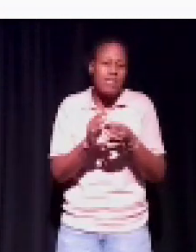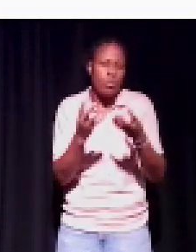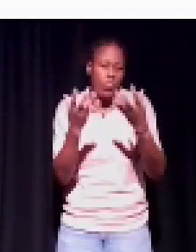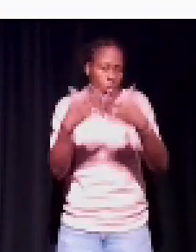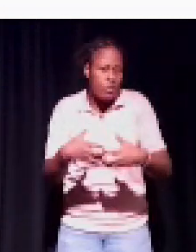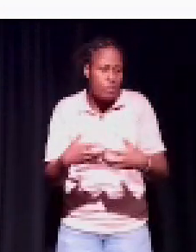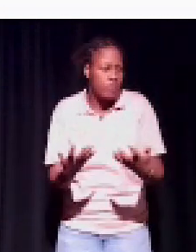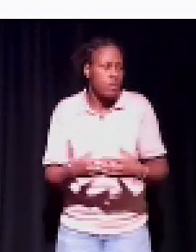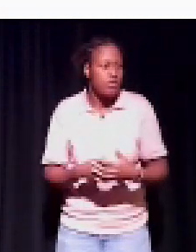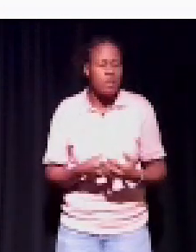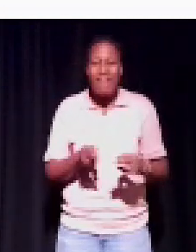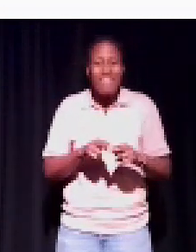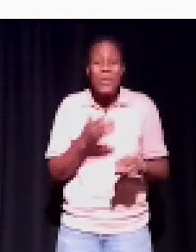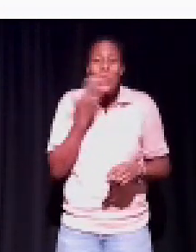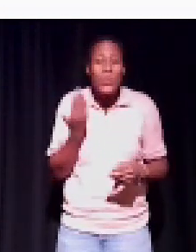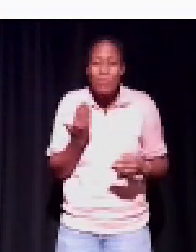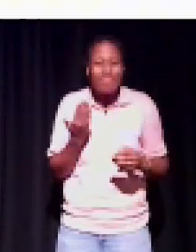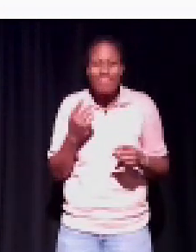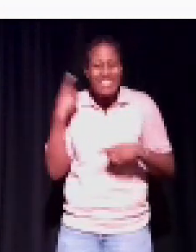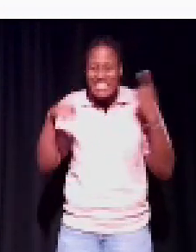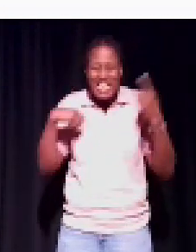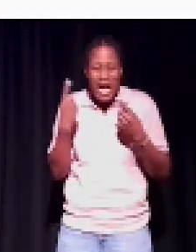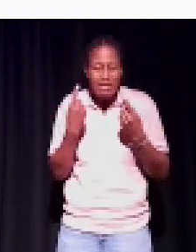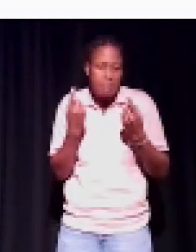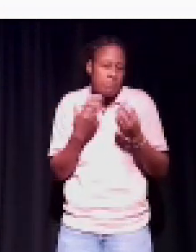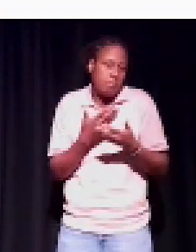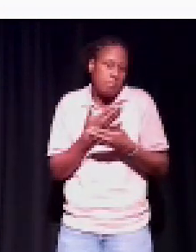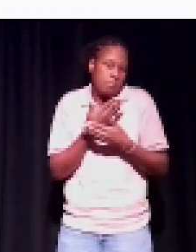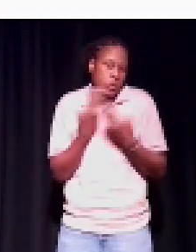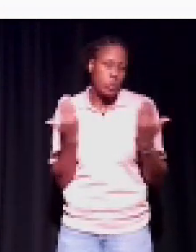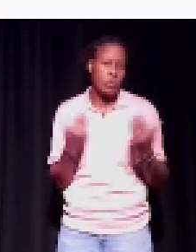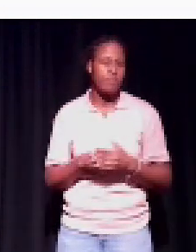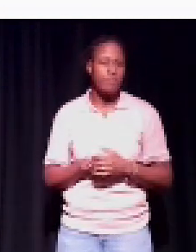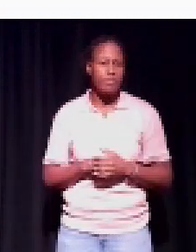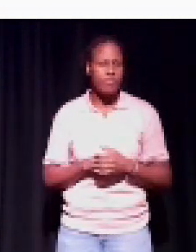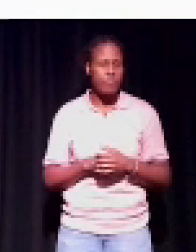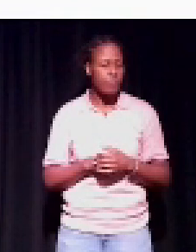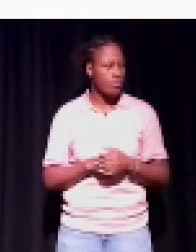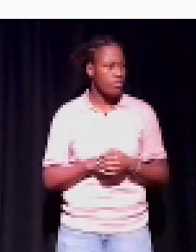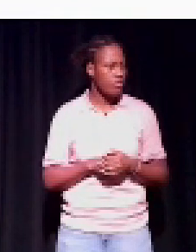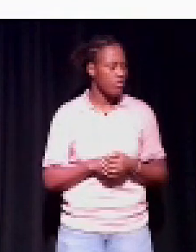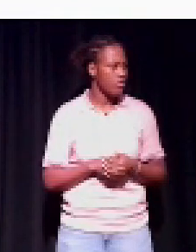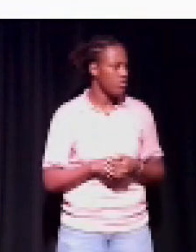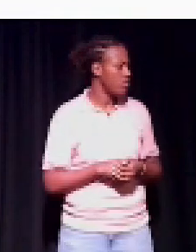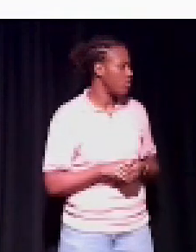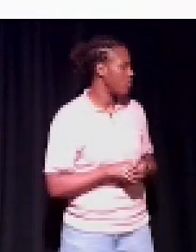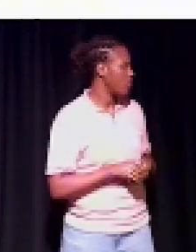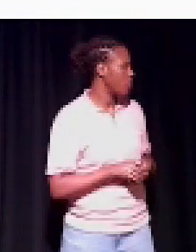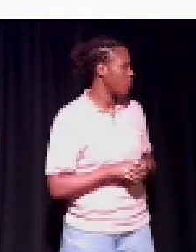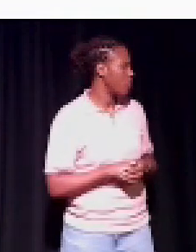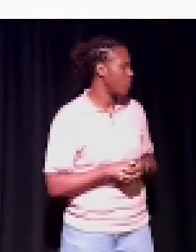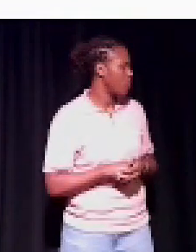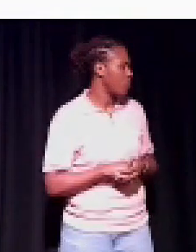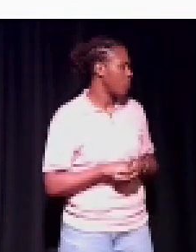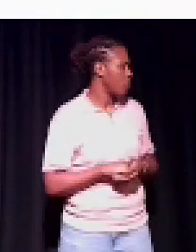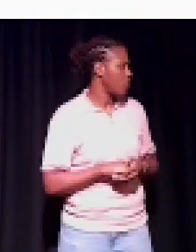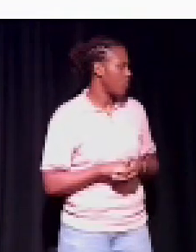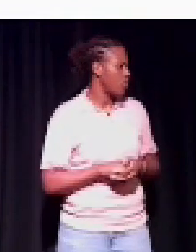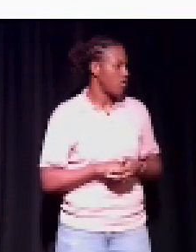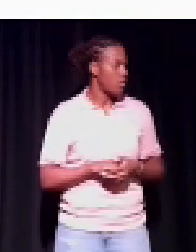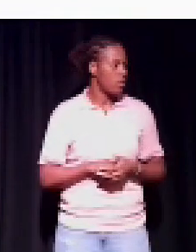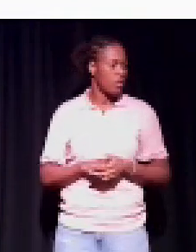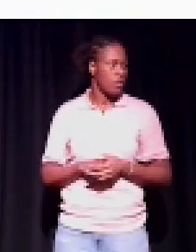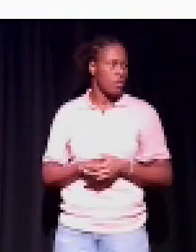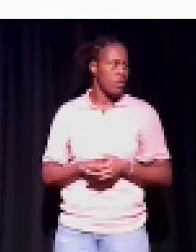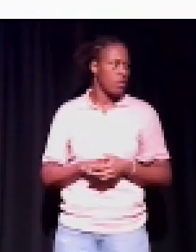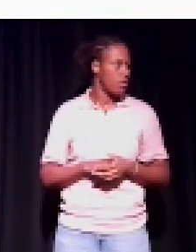and ideally to a computer if you want to make music in a music tech kind of way. So, yeah,